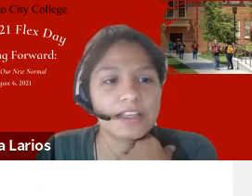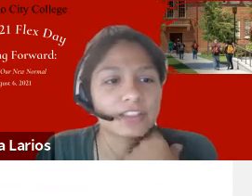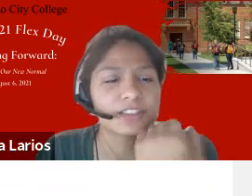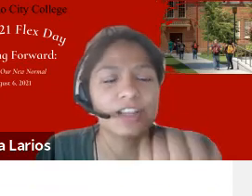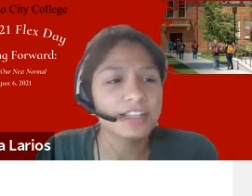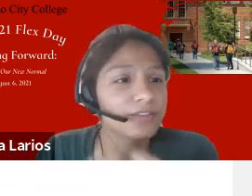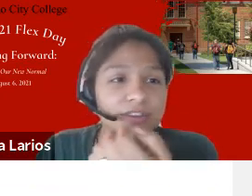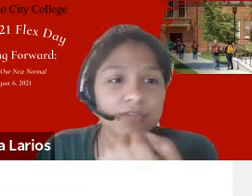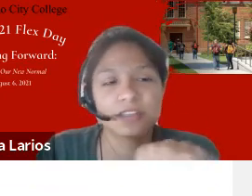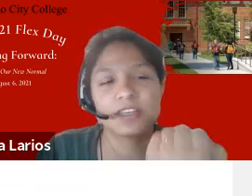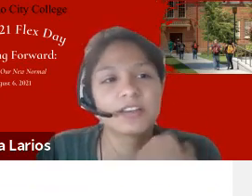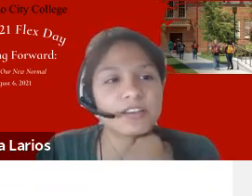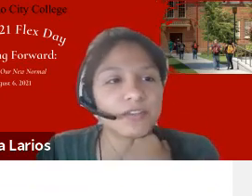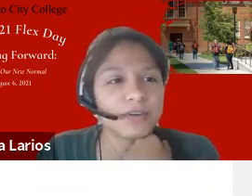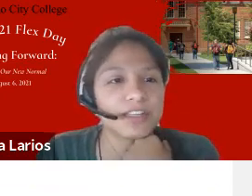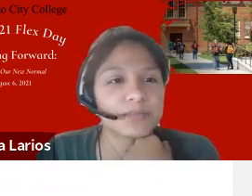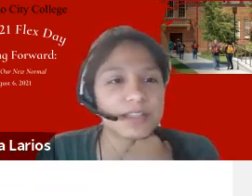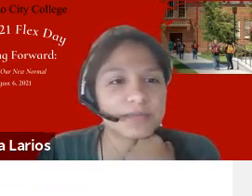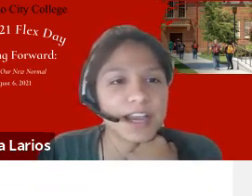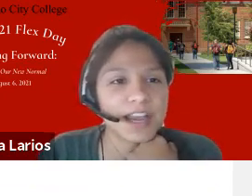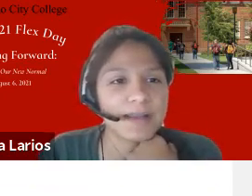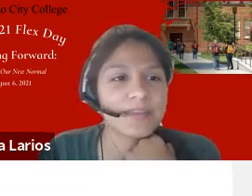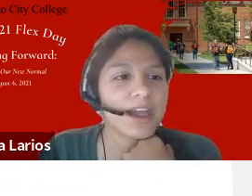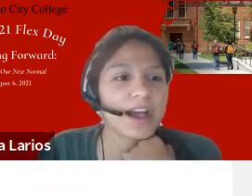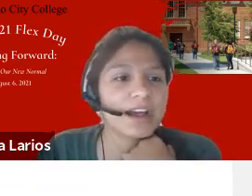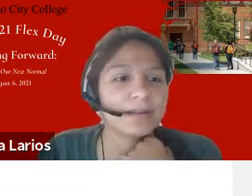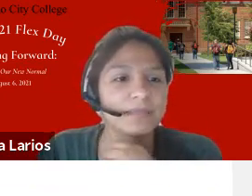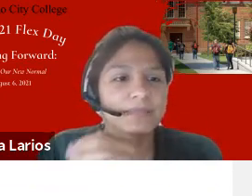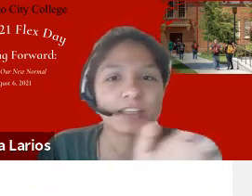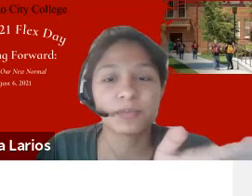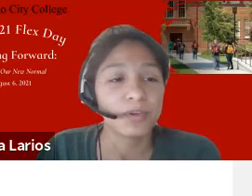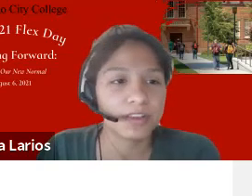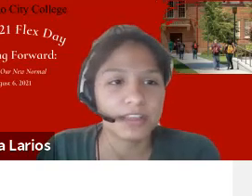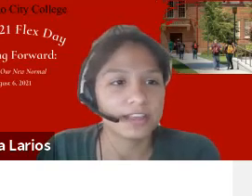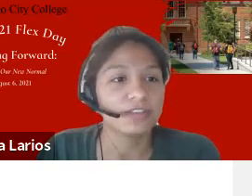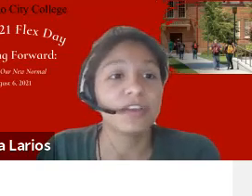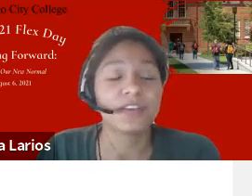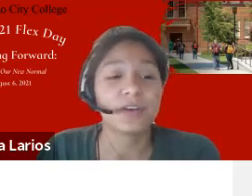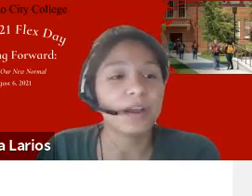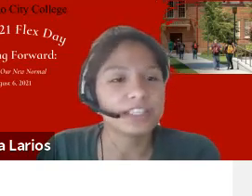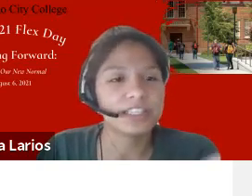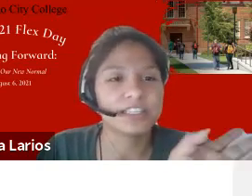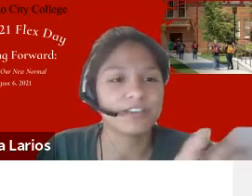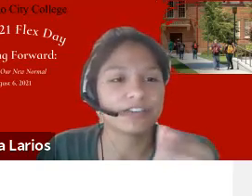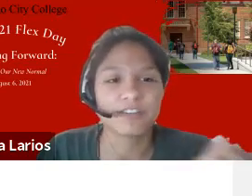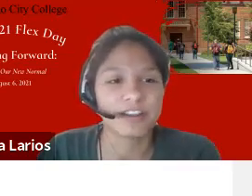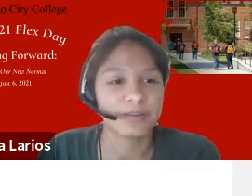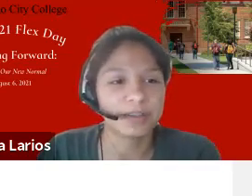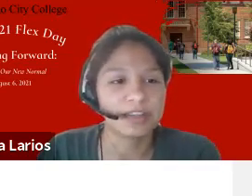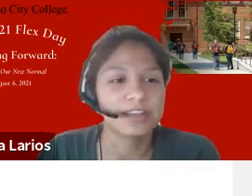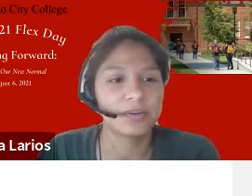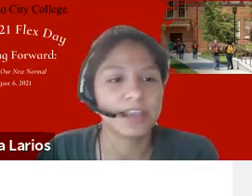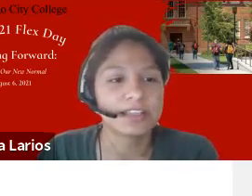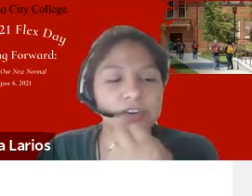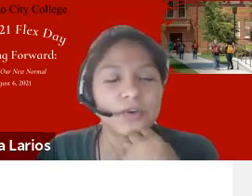out. So there's lots of resources here. So if you want to just spend some time exploring things, or if you have any questions and you want to try to find a